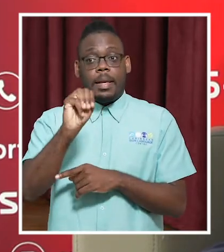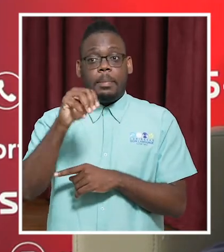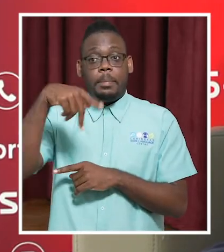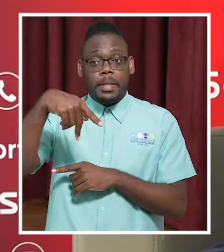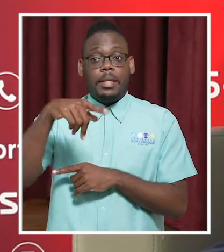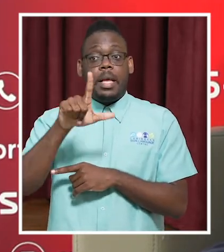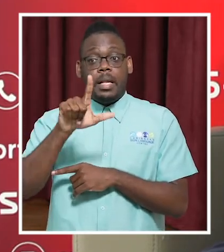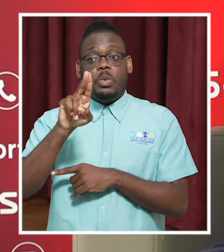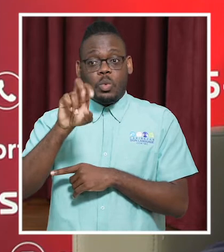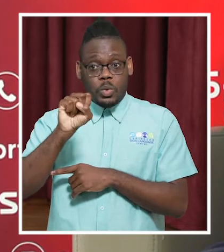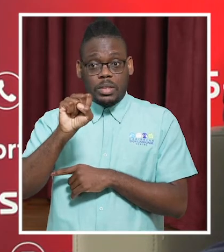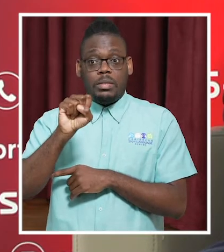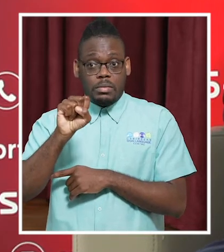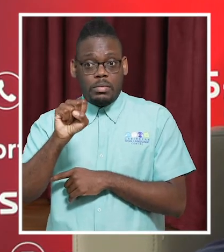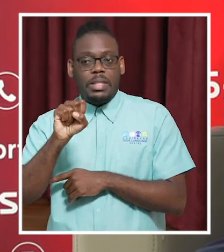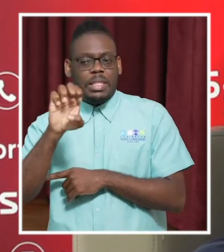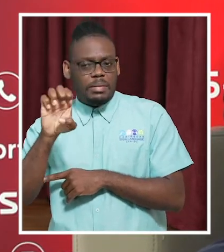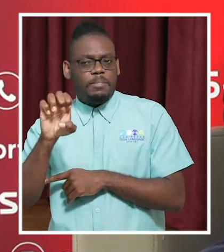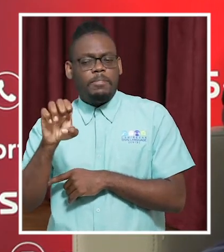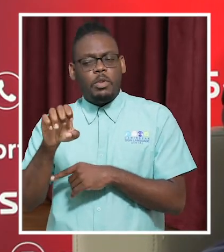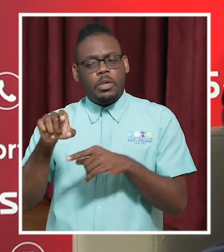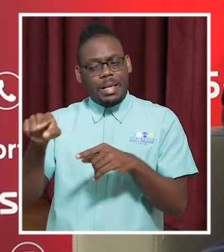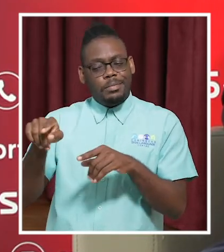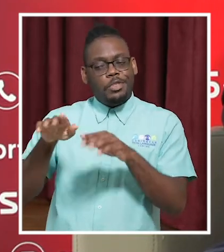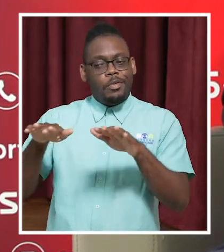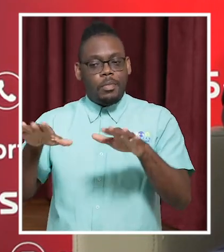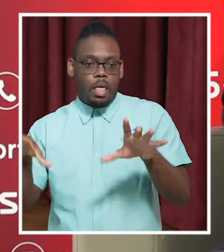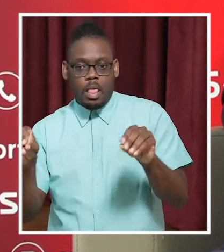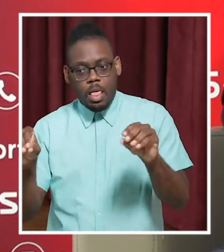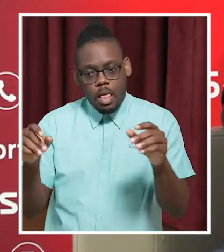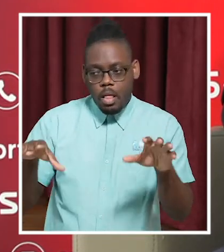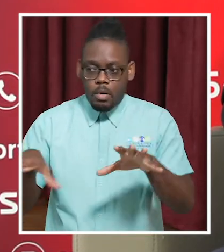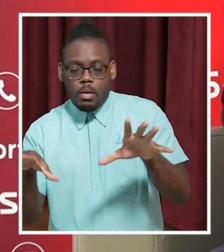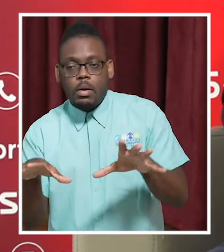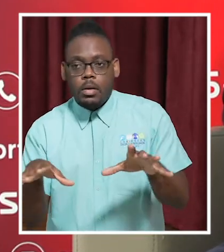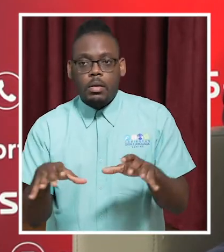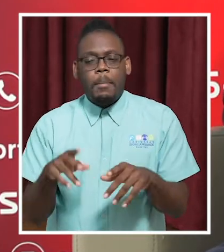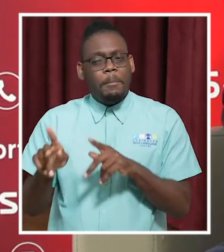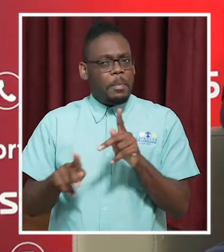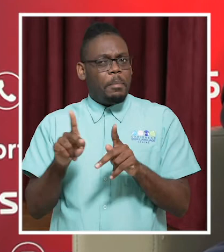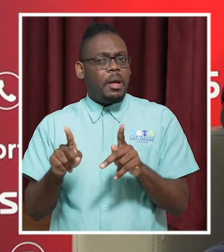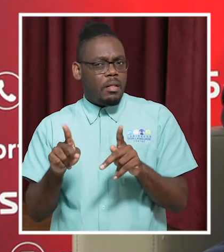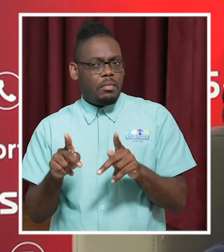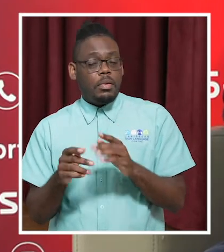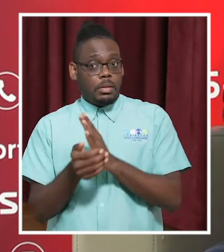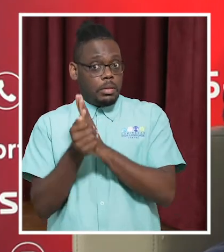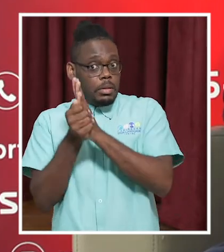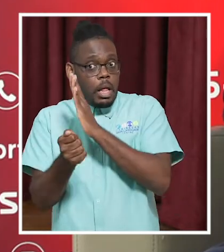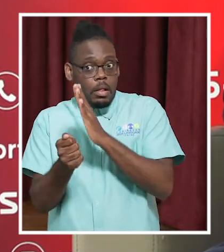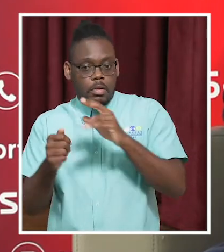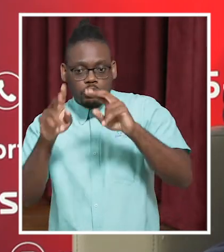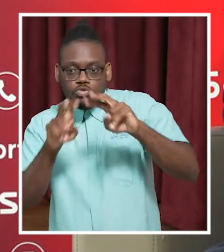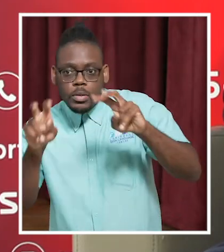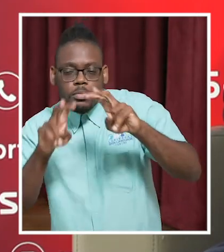problems. And there are some experts who think that it's almost a separate condition, although related to the childhood